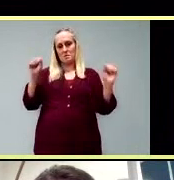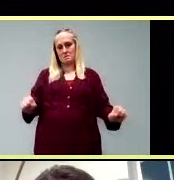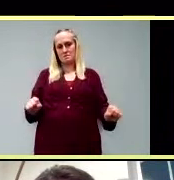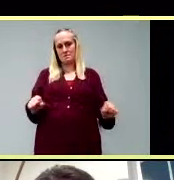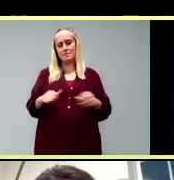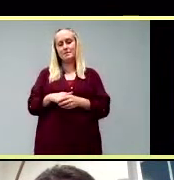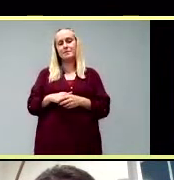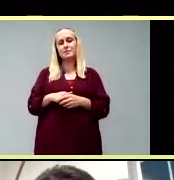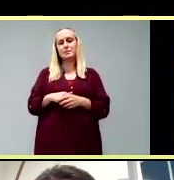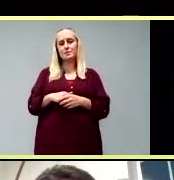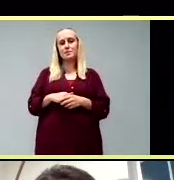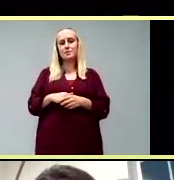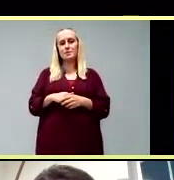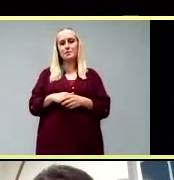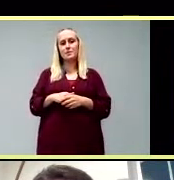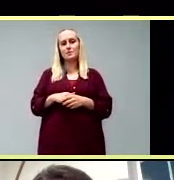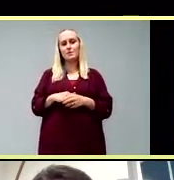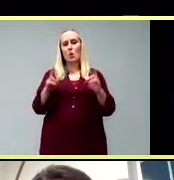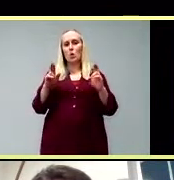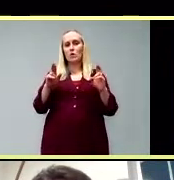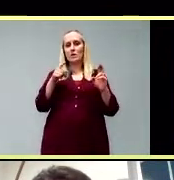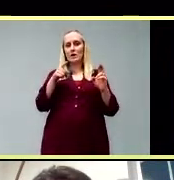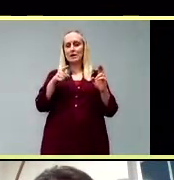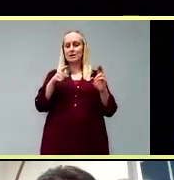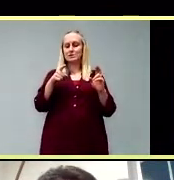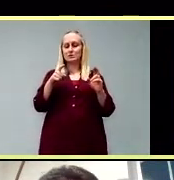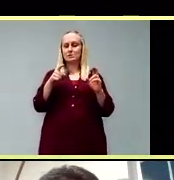this hopefully monumental step